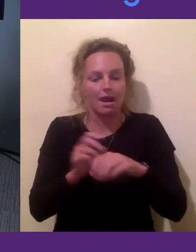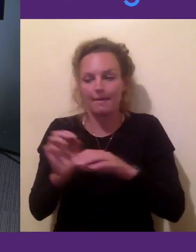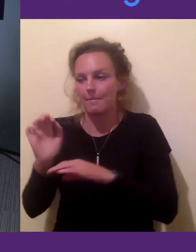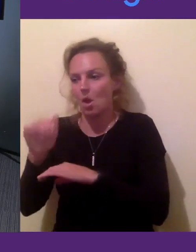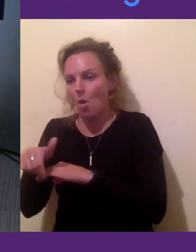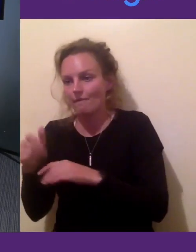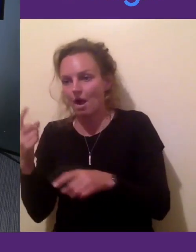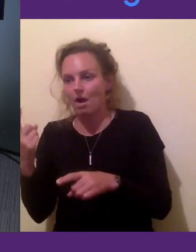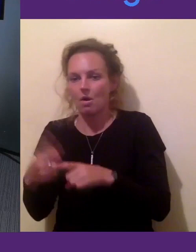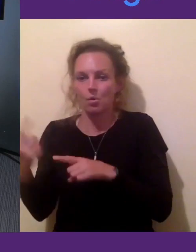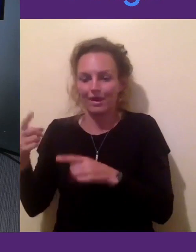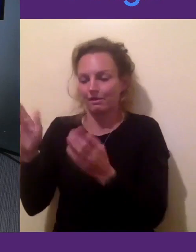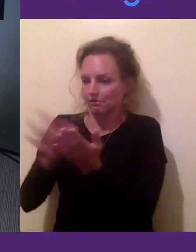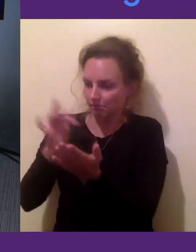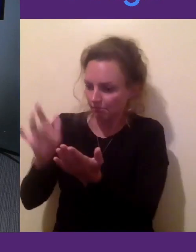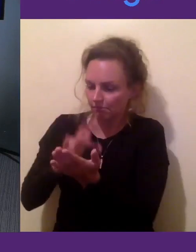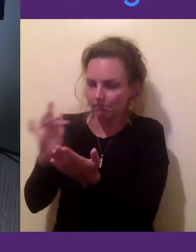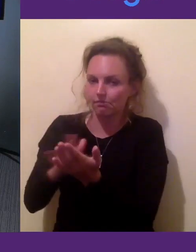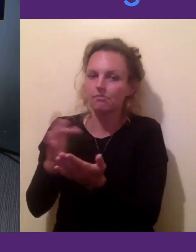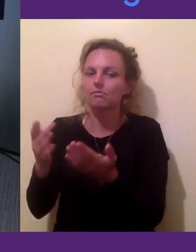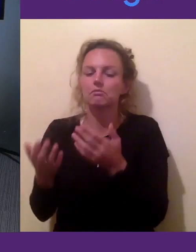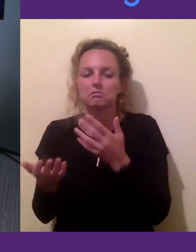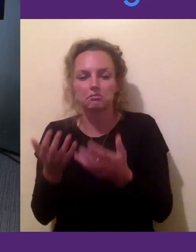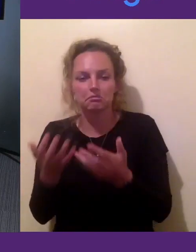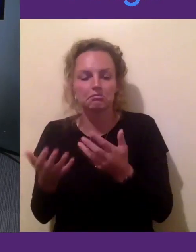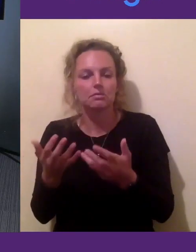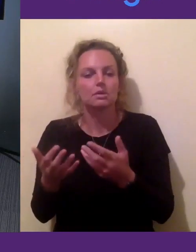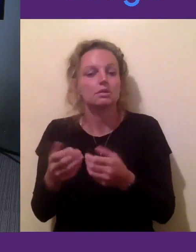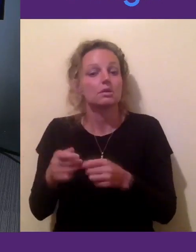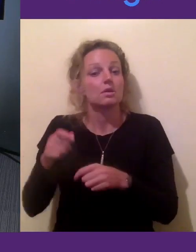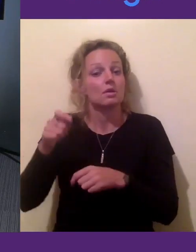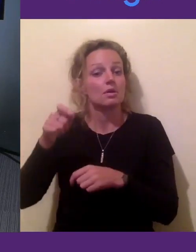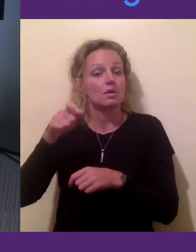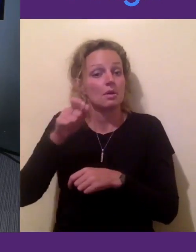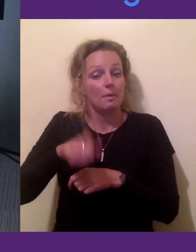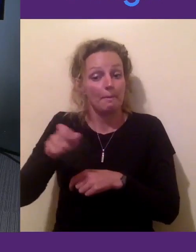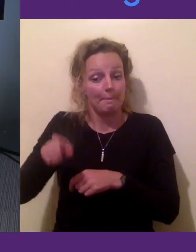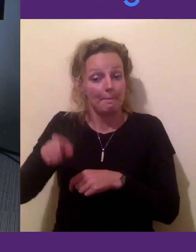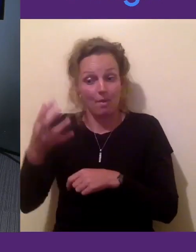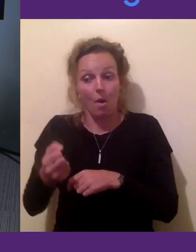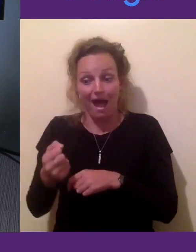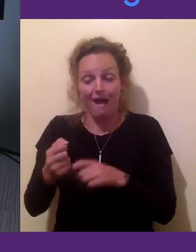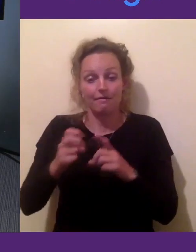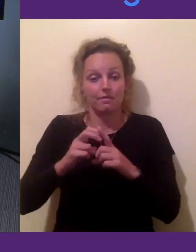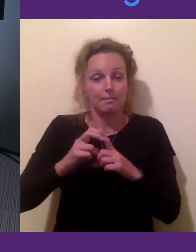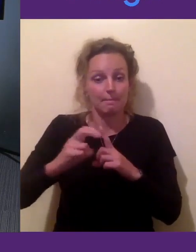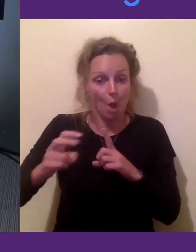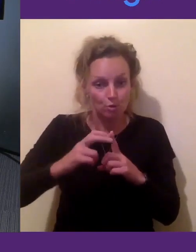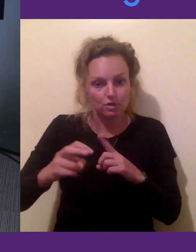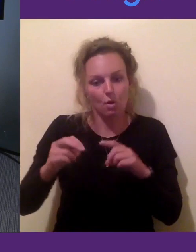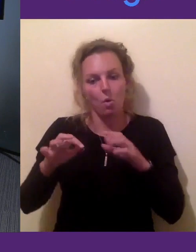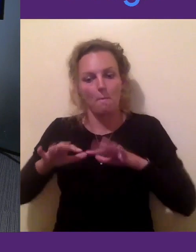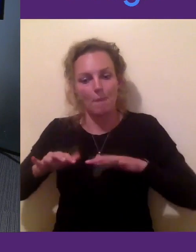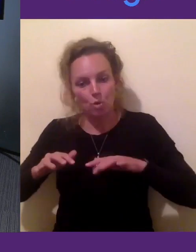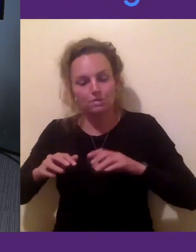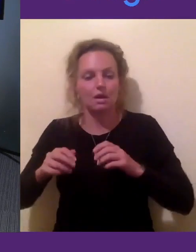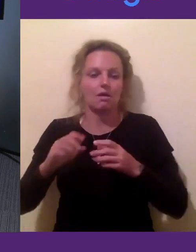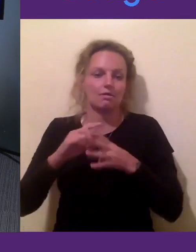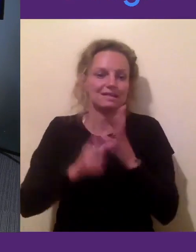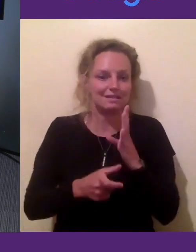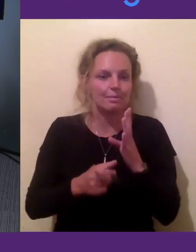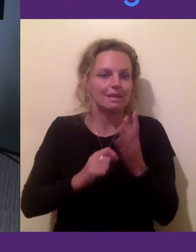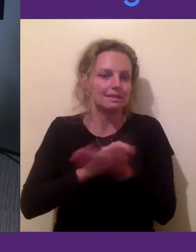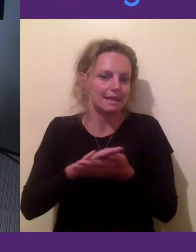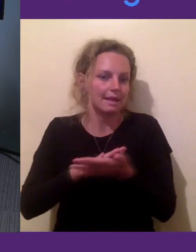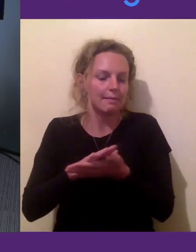are people who benefit from the same things that a person with a motor disability or a people who use a screen reader use. So you can design for the extremes,